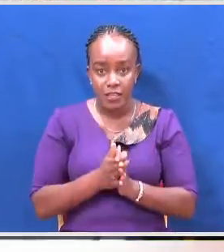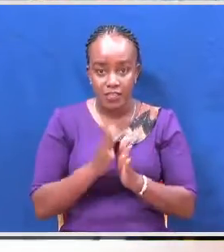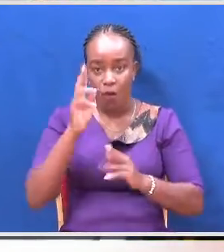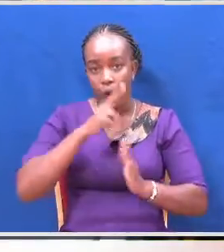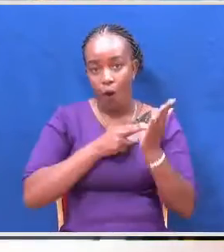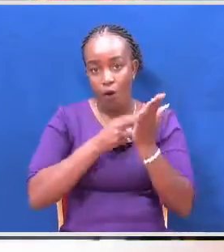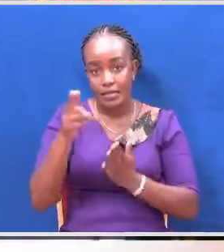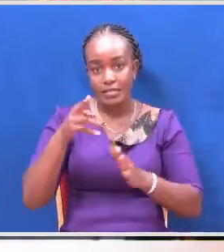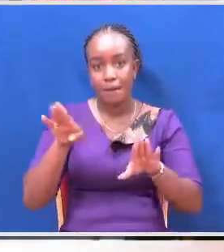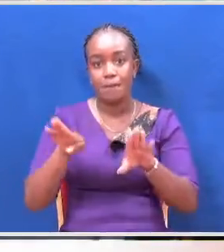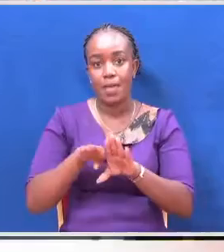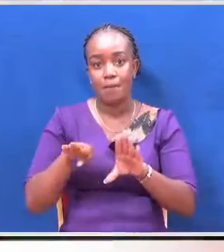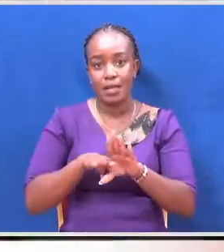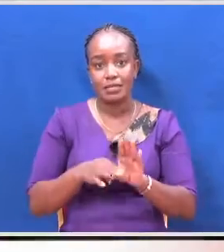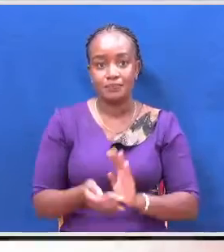UDA.